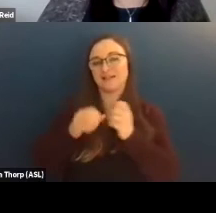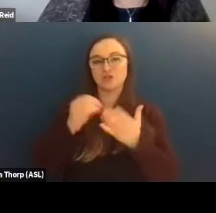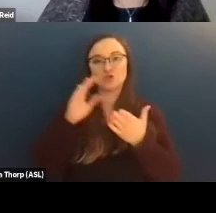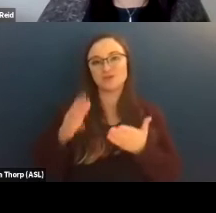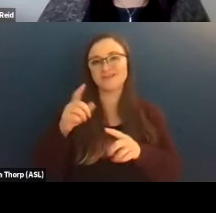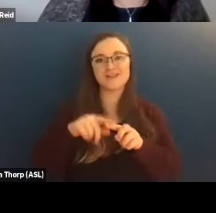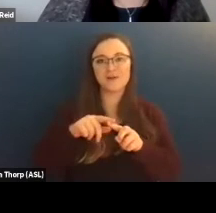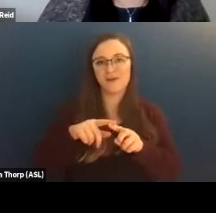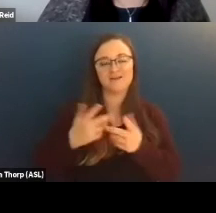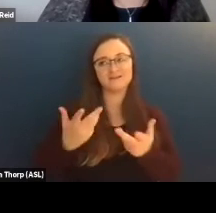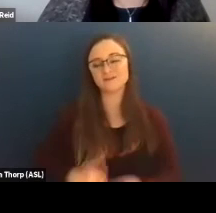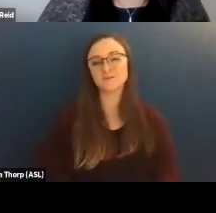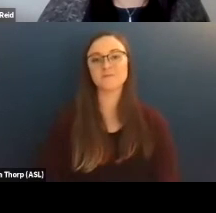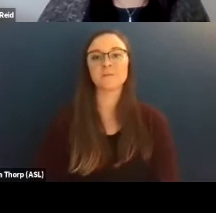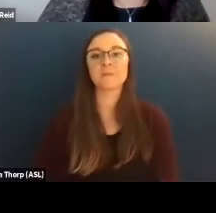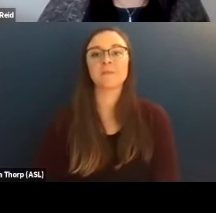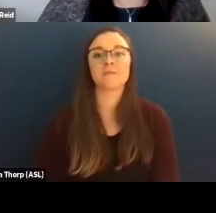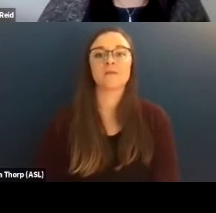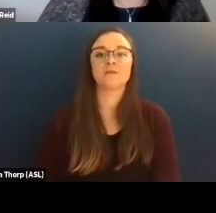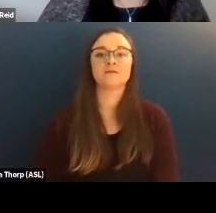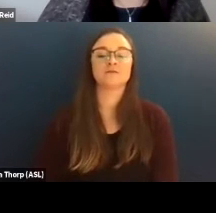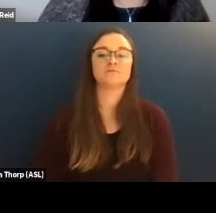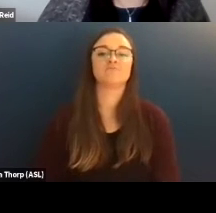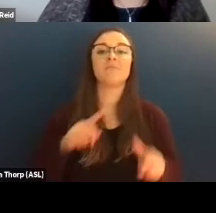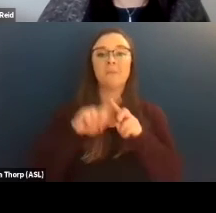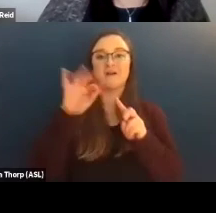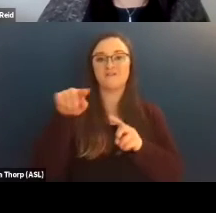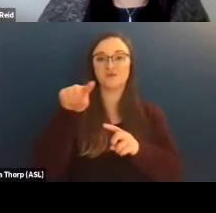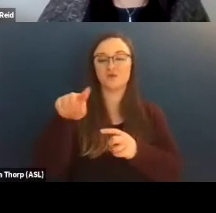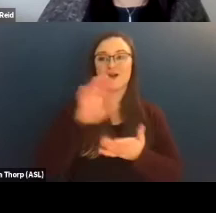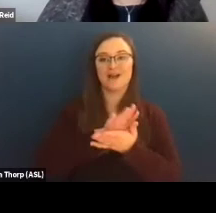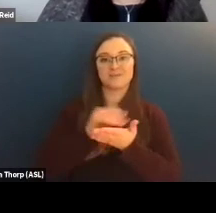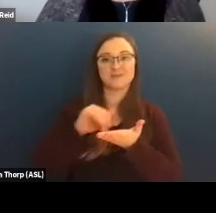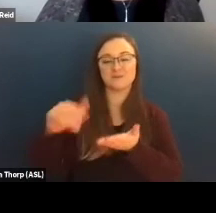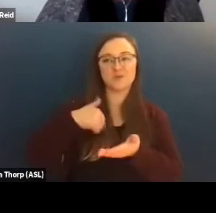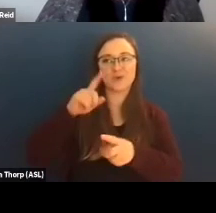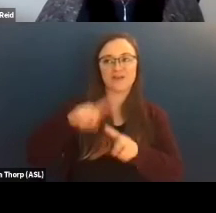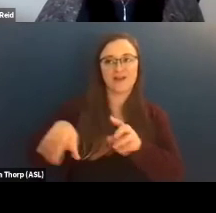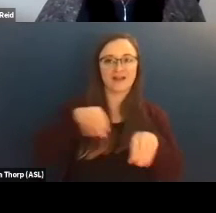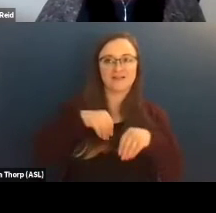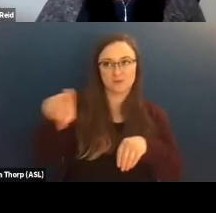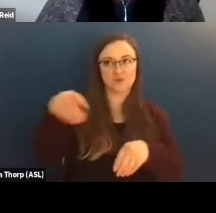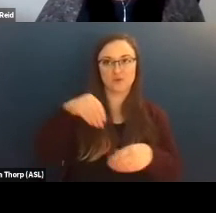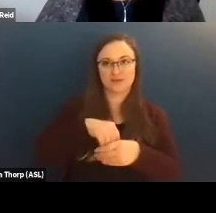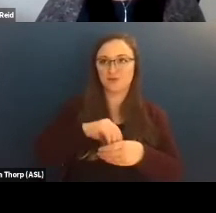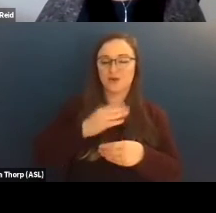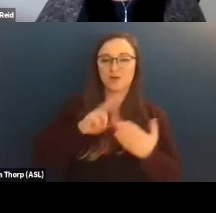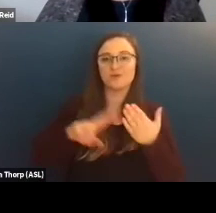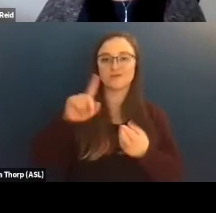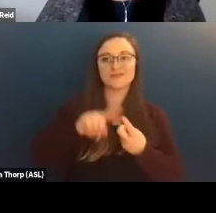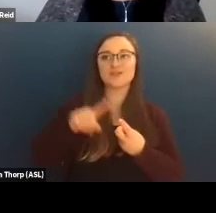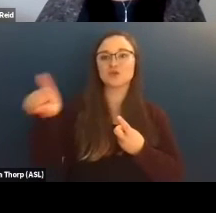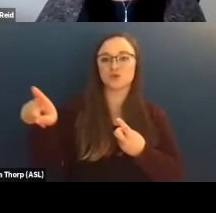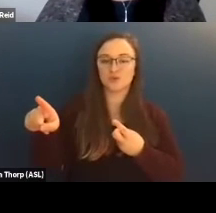for. But if you've been academically dismissed, we cannot admit you into the university until you satisfy